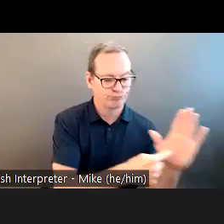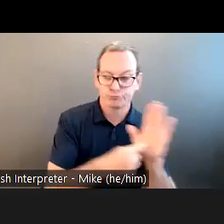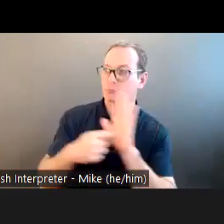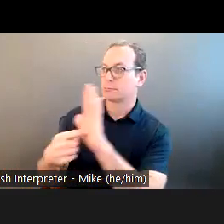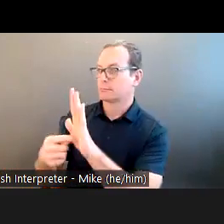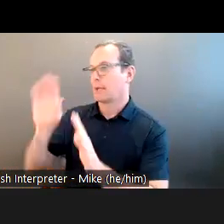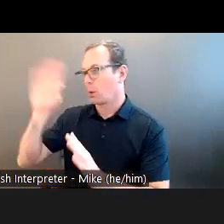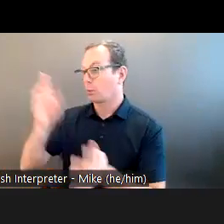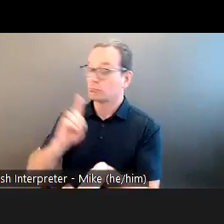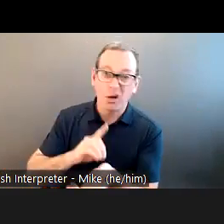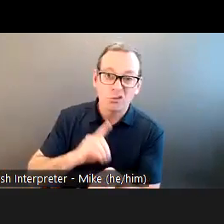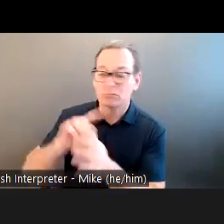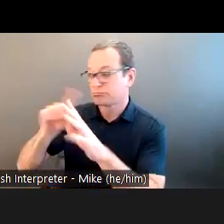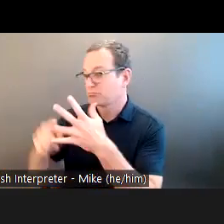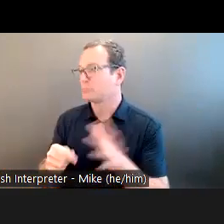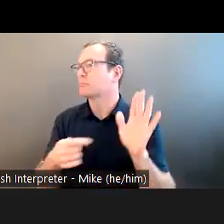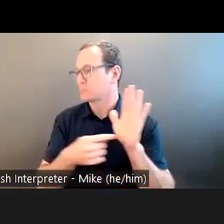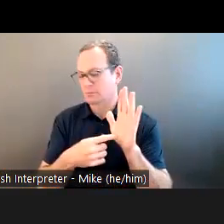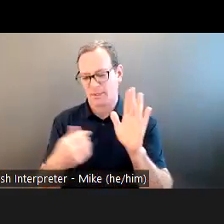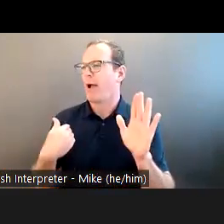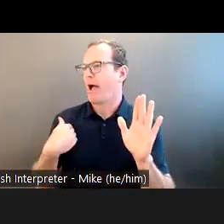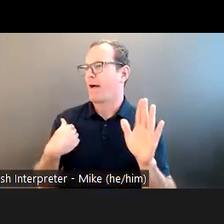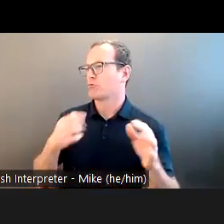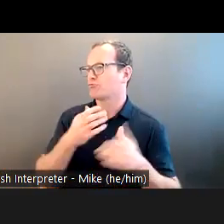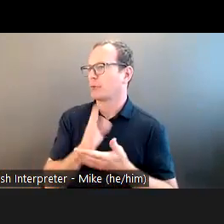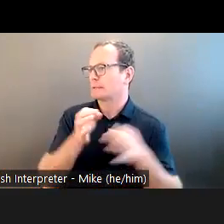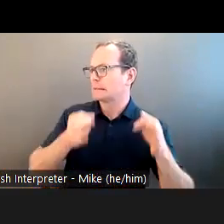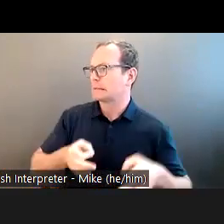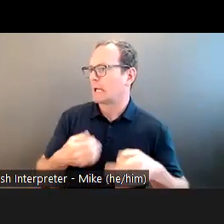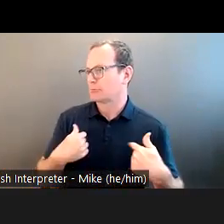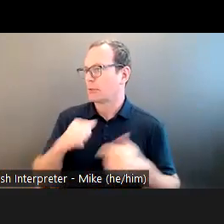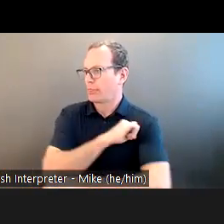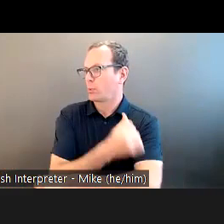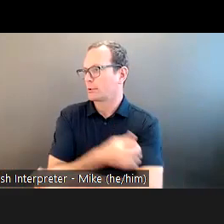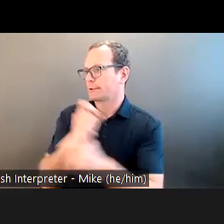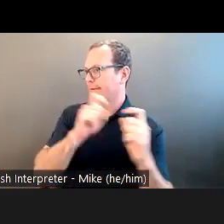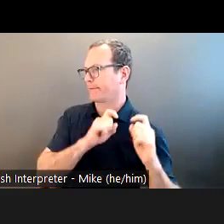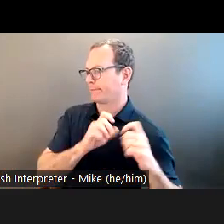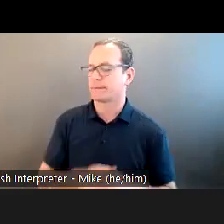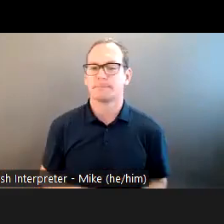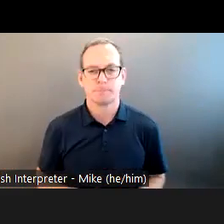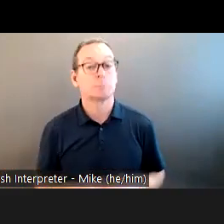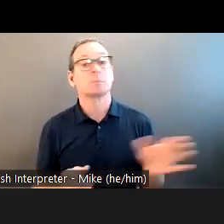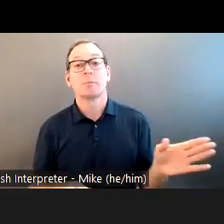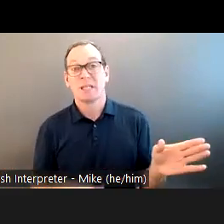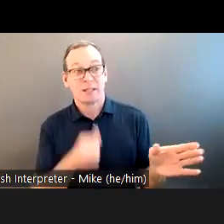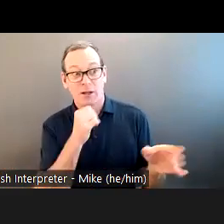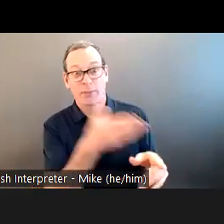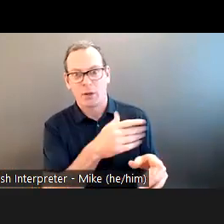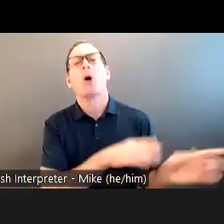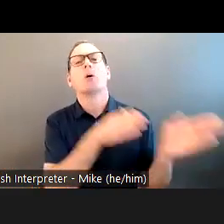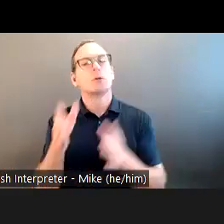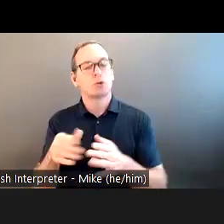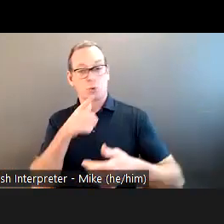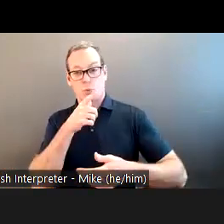those do not exist, then we get into the zone of family. So the first people who can make decisions on your behalf is your spouse